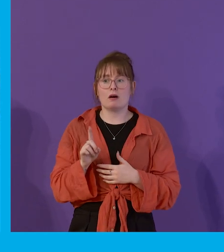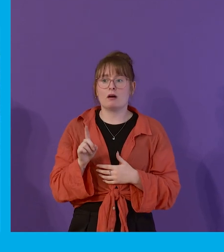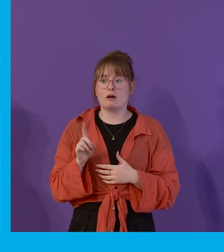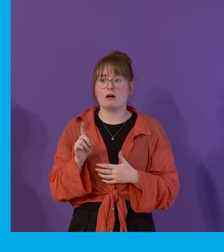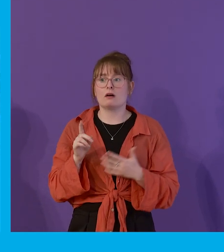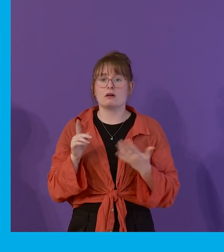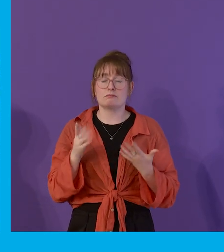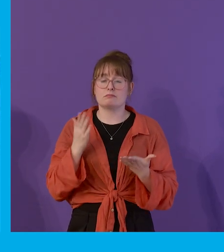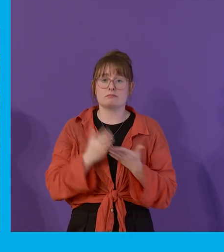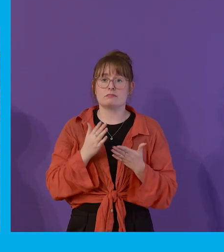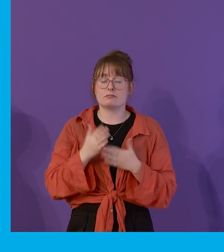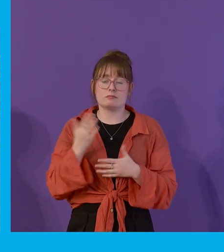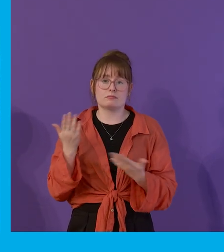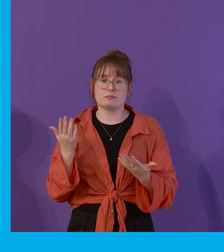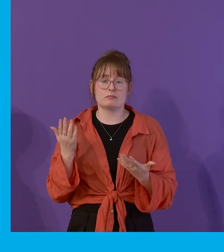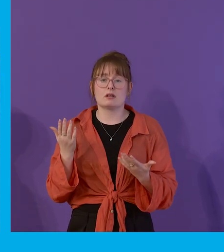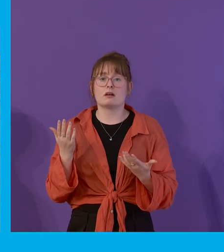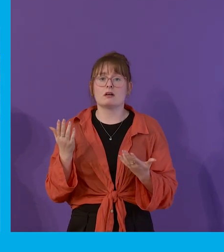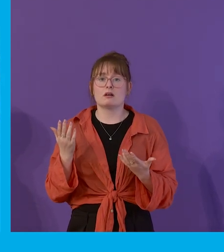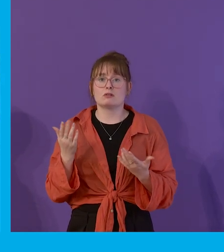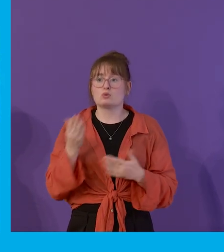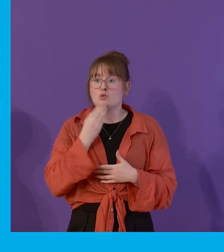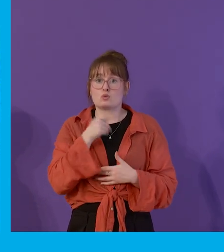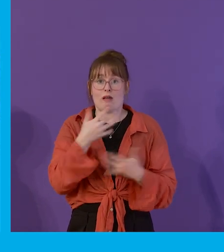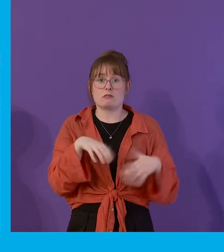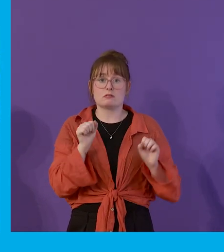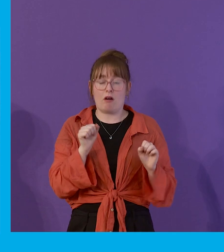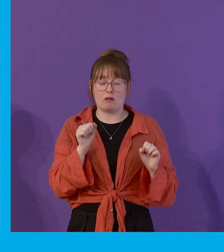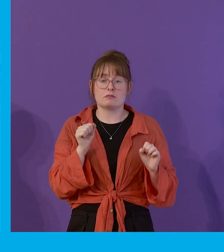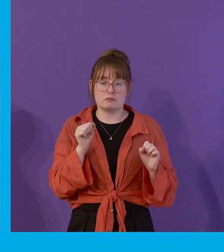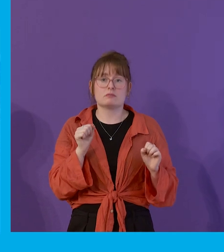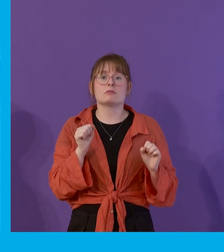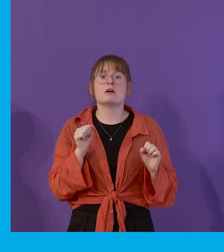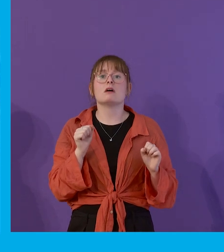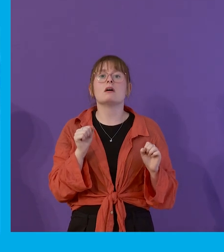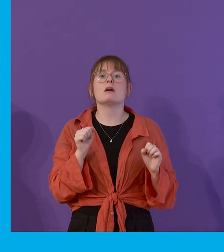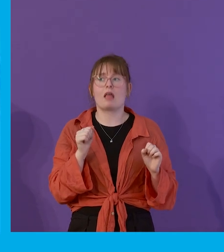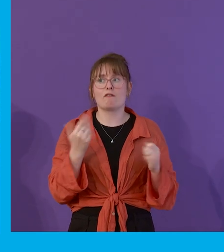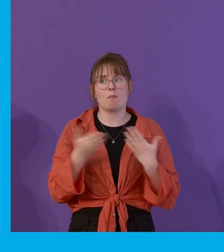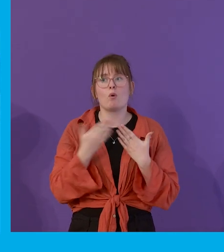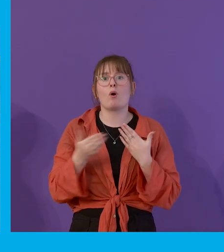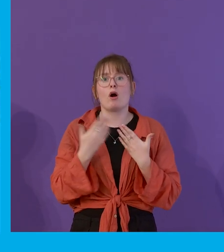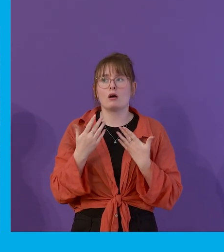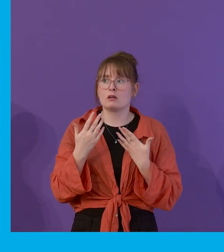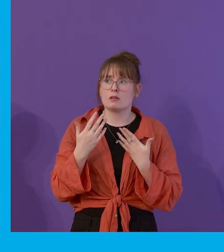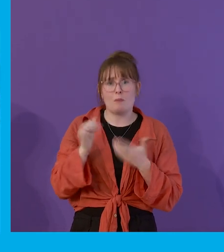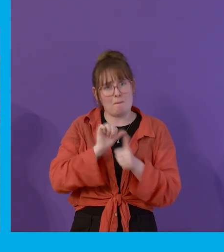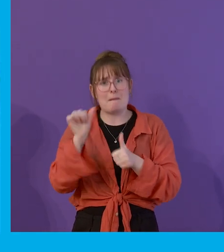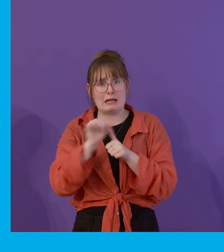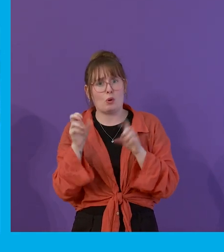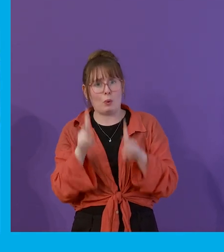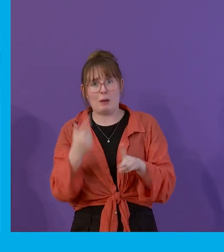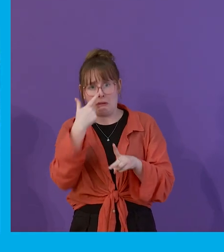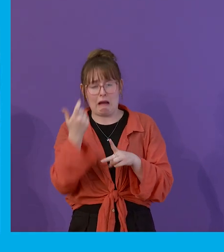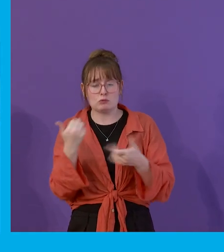certain level. It's unlikely to ever do that. So use that as your start for 10. You know, we can. There's a much more sophisticated way that we could model a lot of